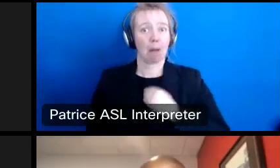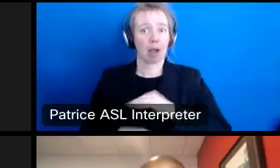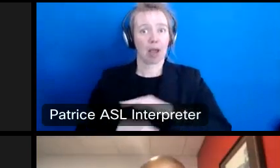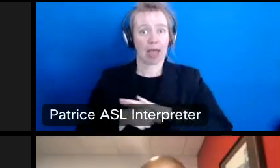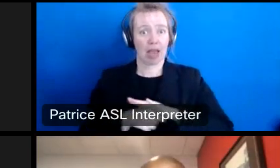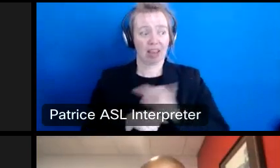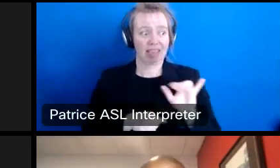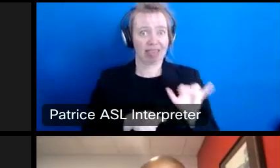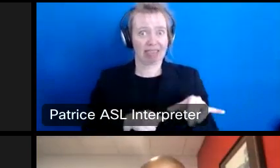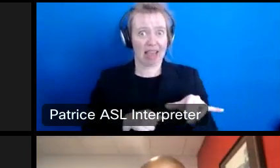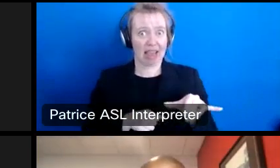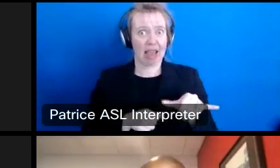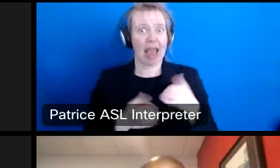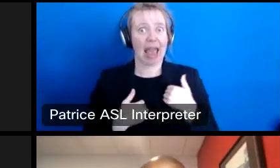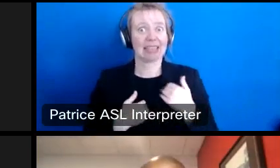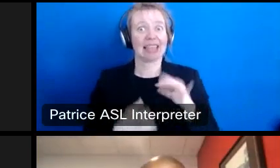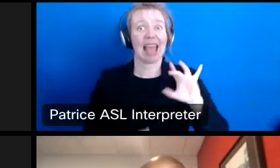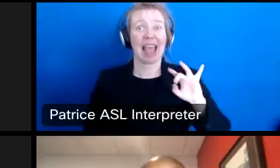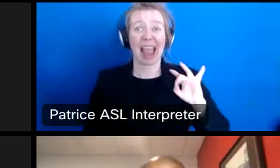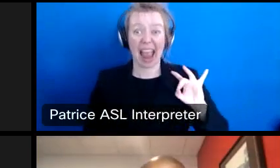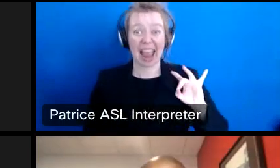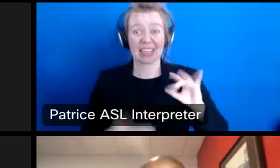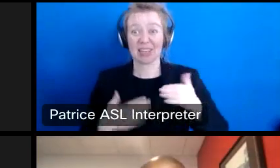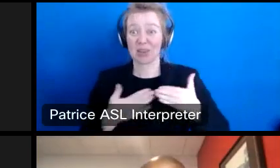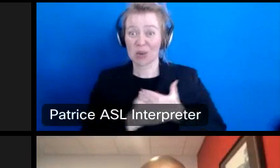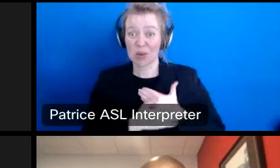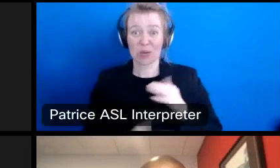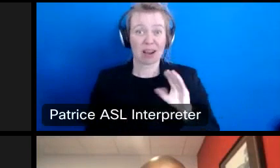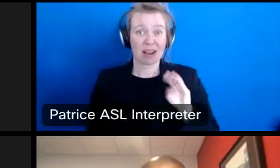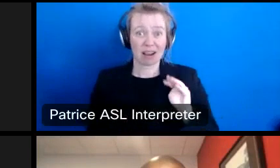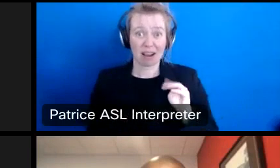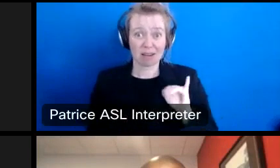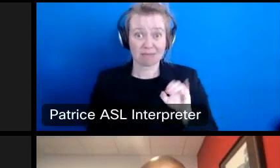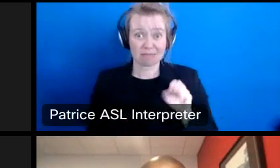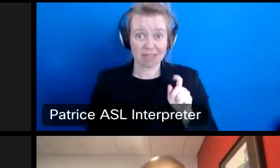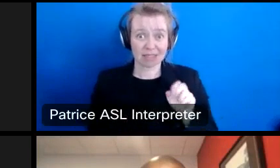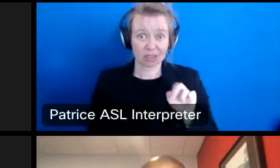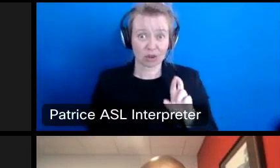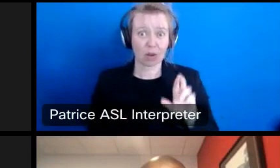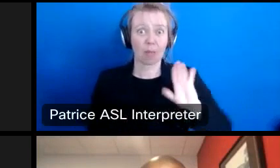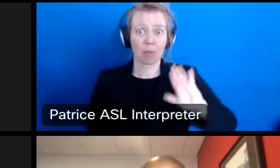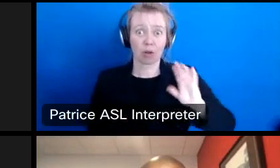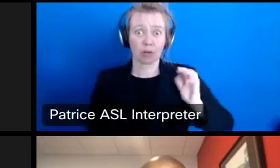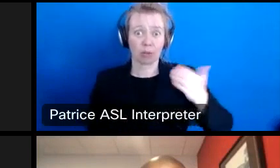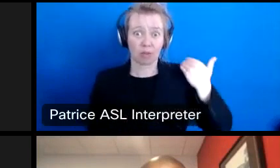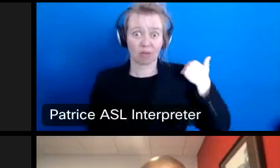up of 8 new commissioners. My predecessor was very